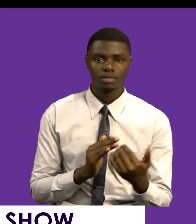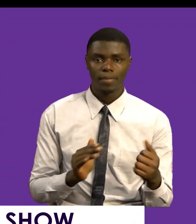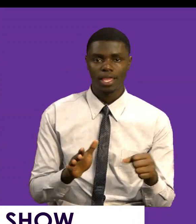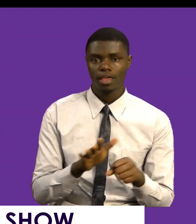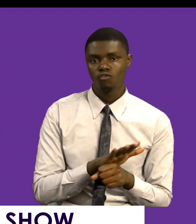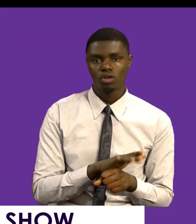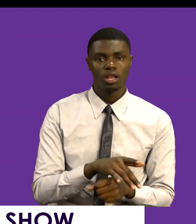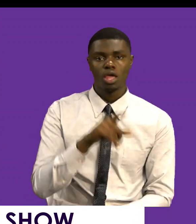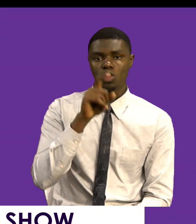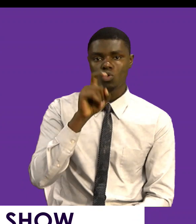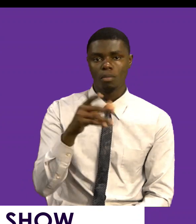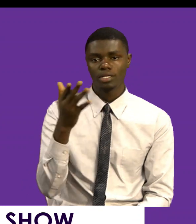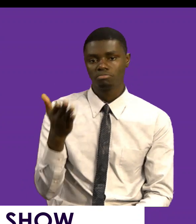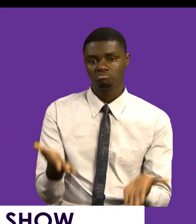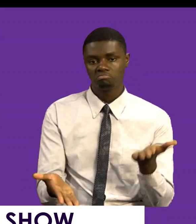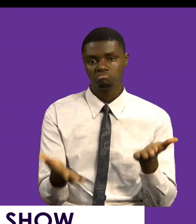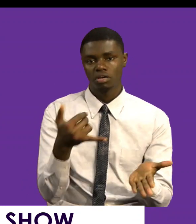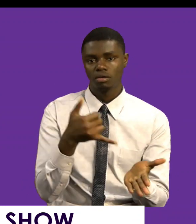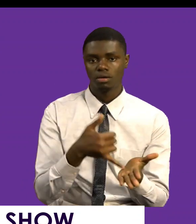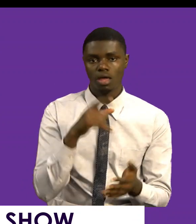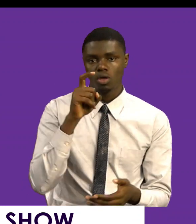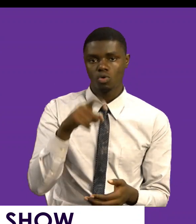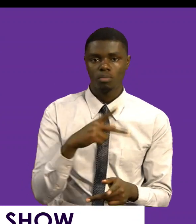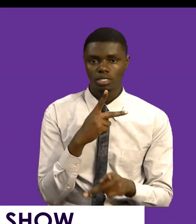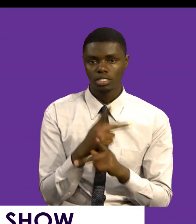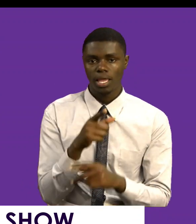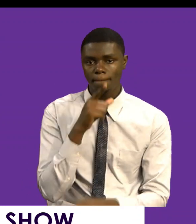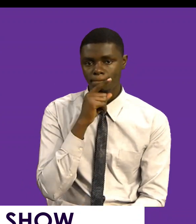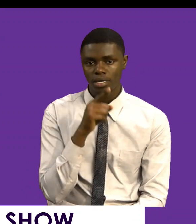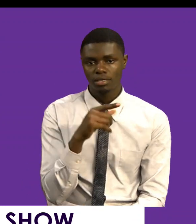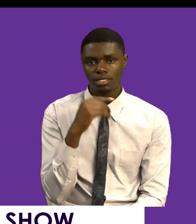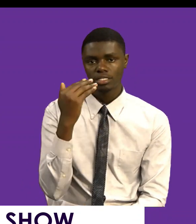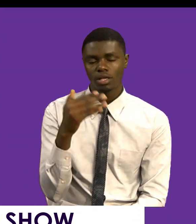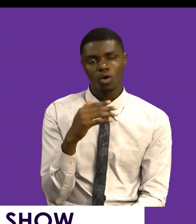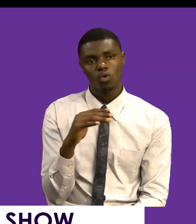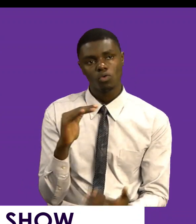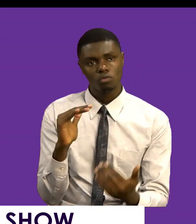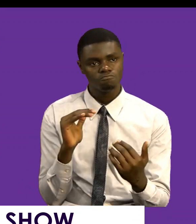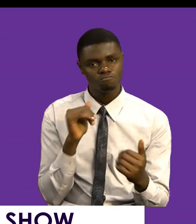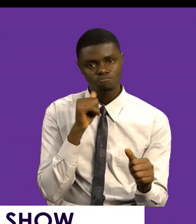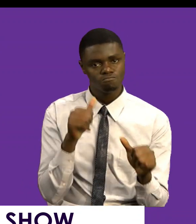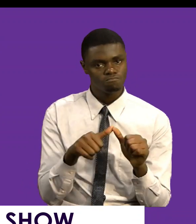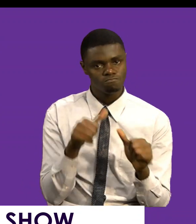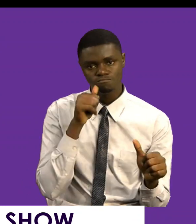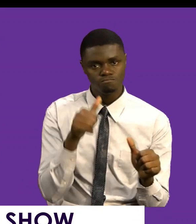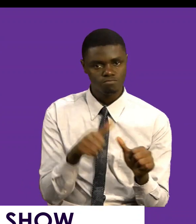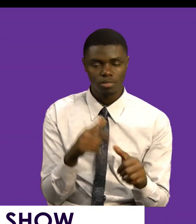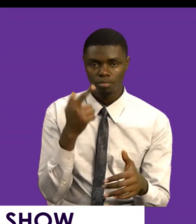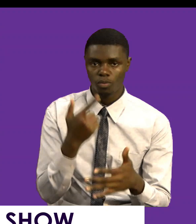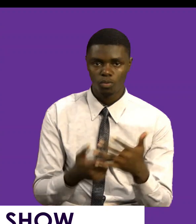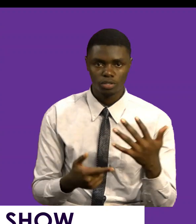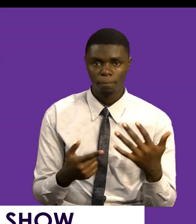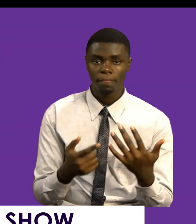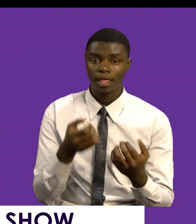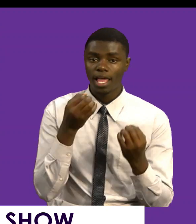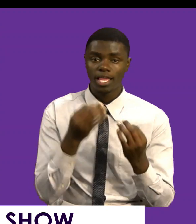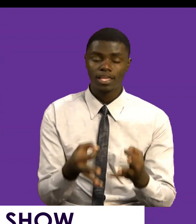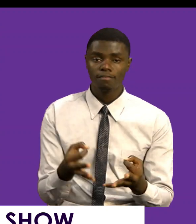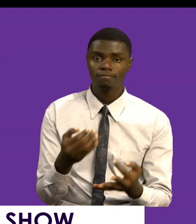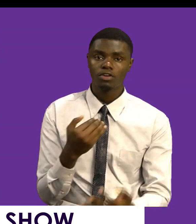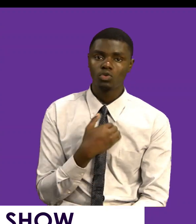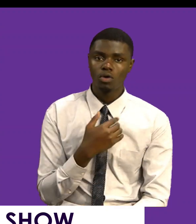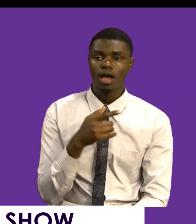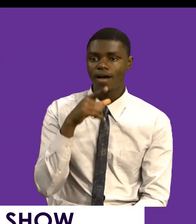careful that you need to balance it. You need to keep this man always at check. Remember, at the end of the day, in case you have